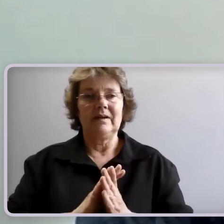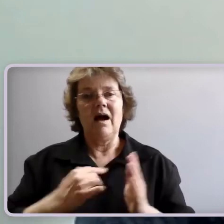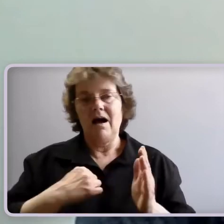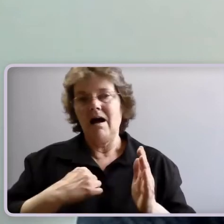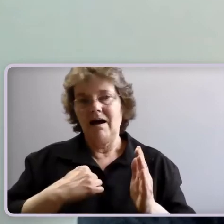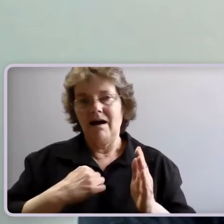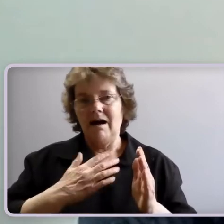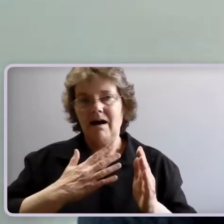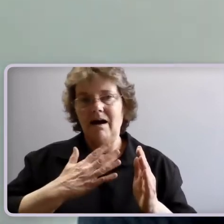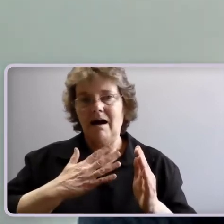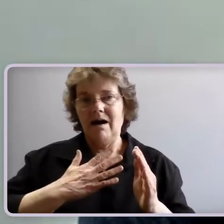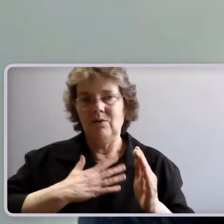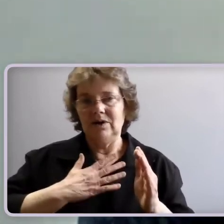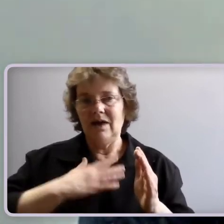disability